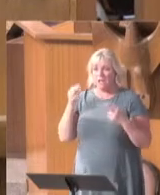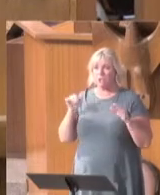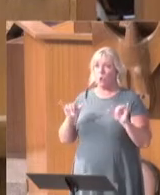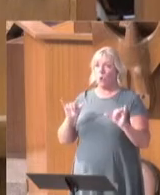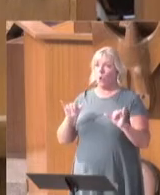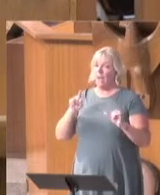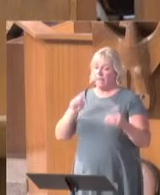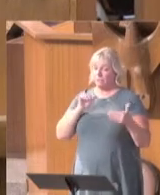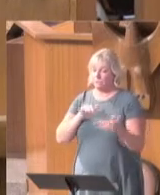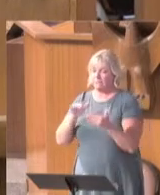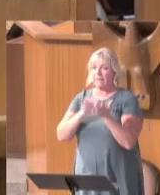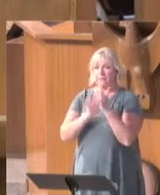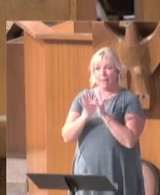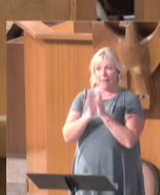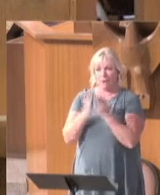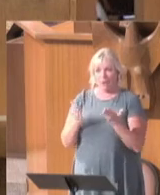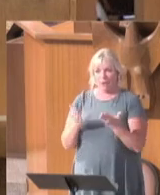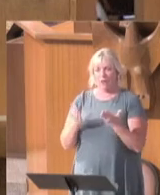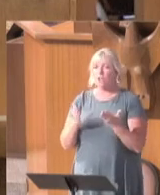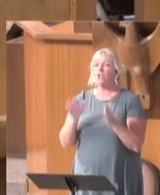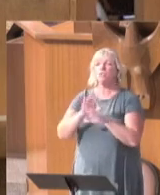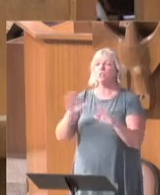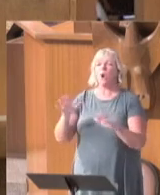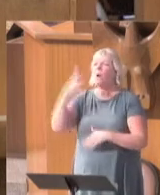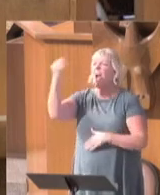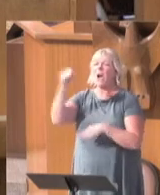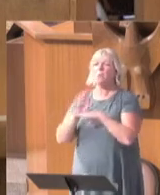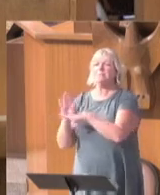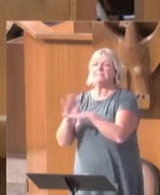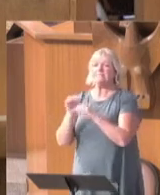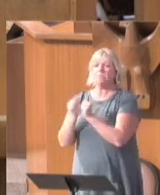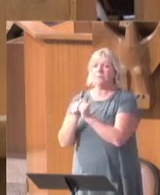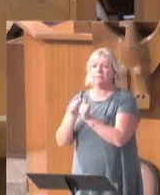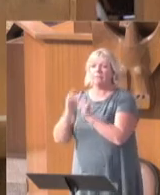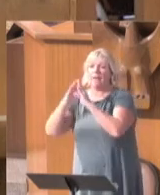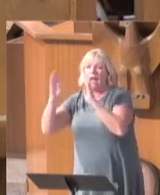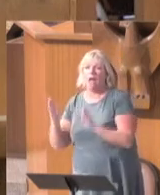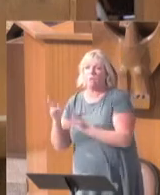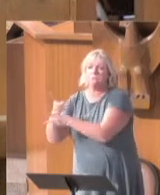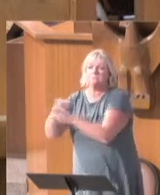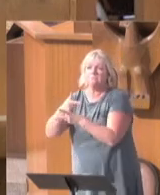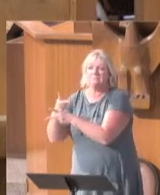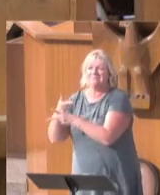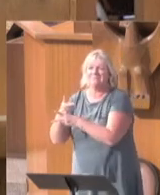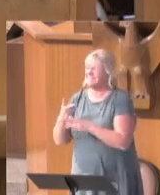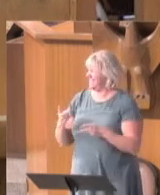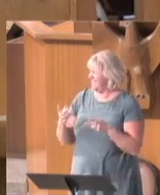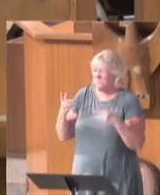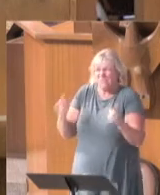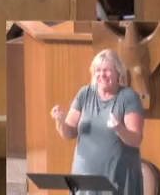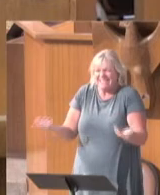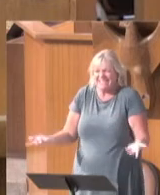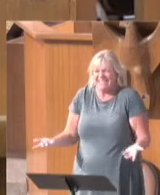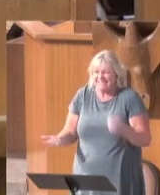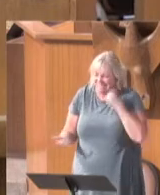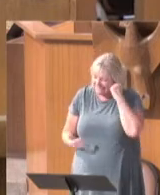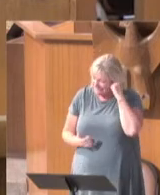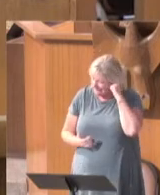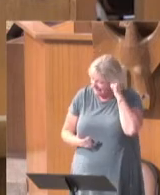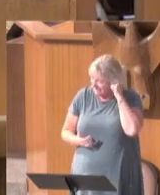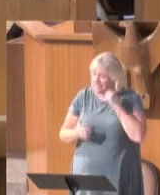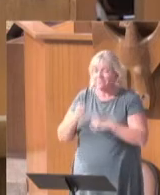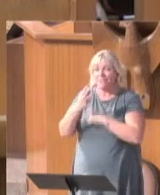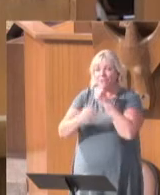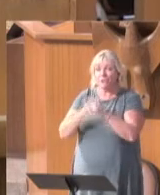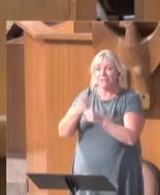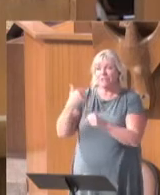study our Bibles instead of getting too busy with the house chores. What? But a few years ago,